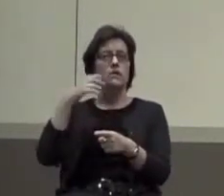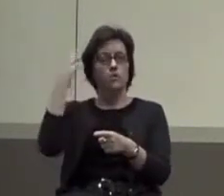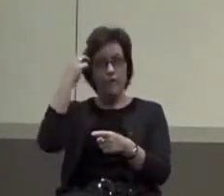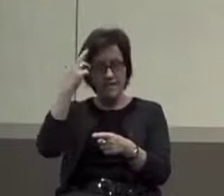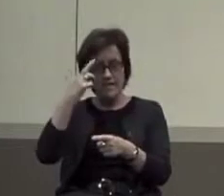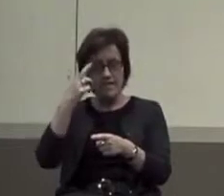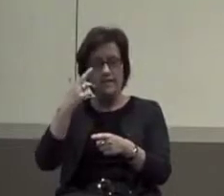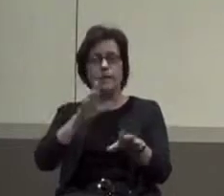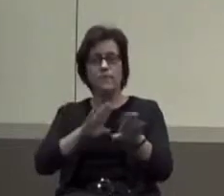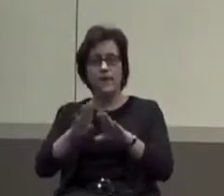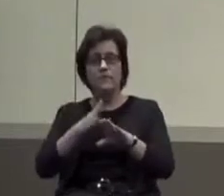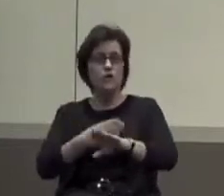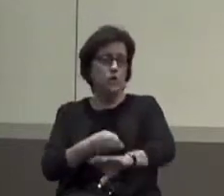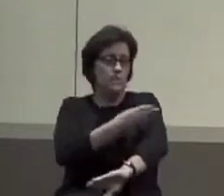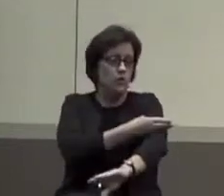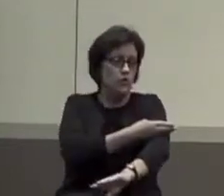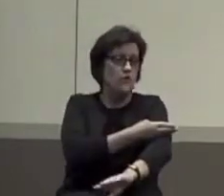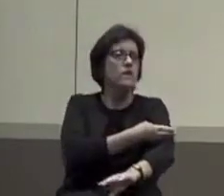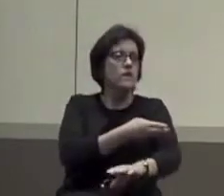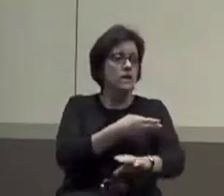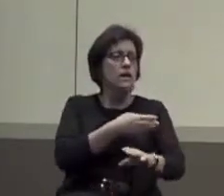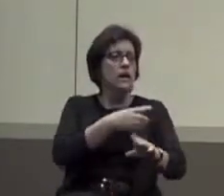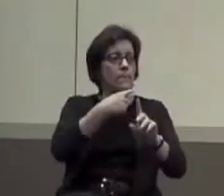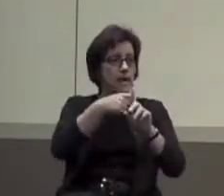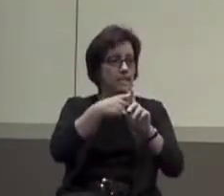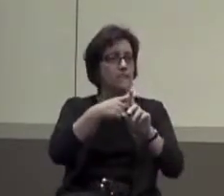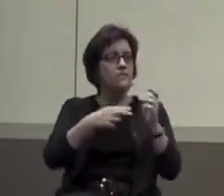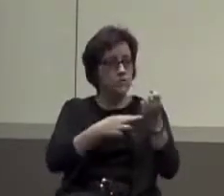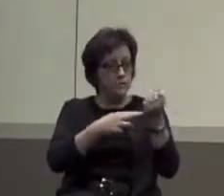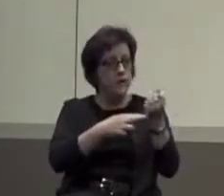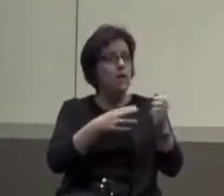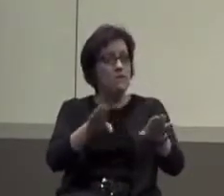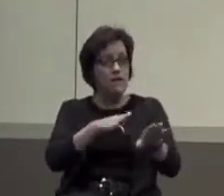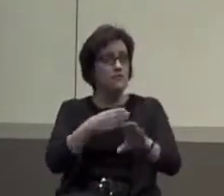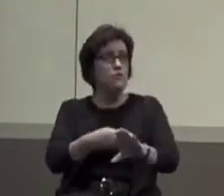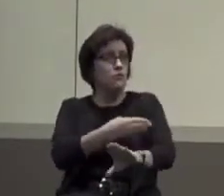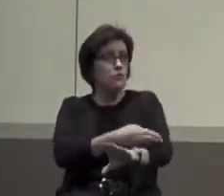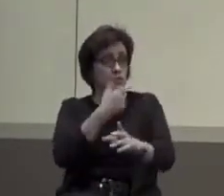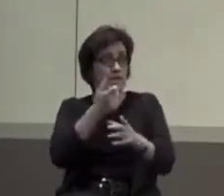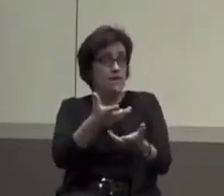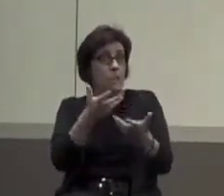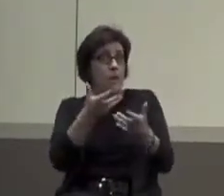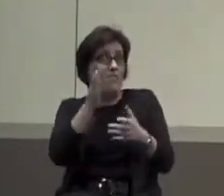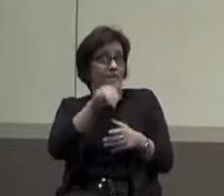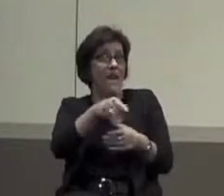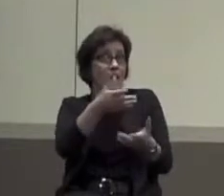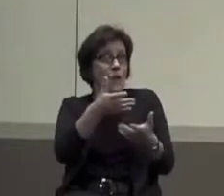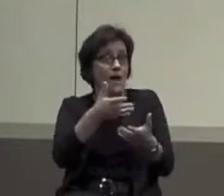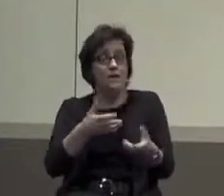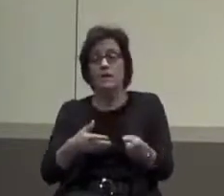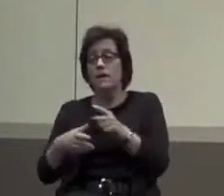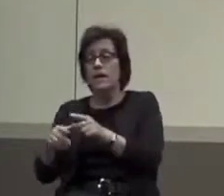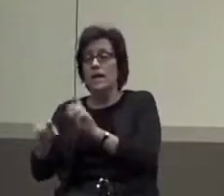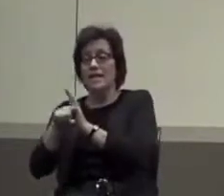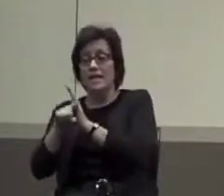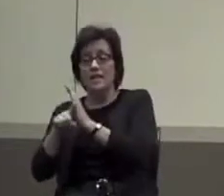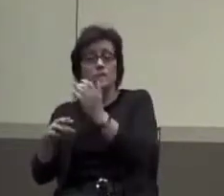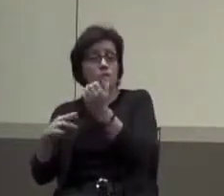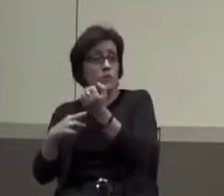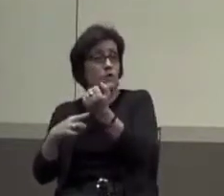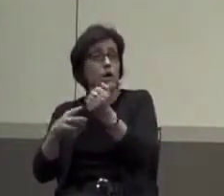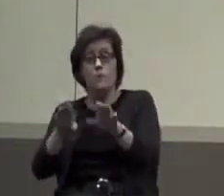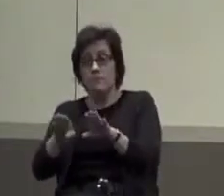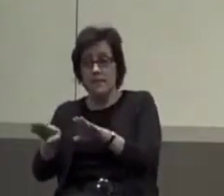positive reinforcement, the behavior improves because I want to get something. Negative reinforcement, the behavior improves because I want to